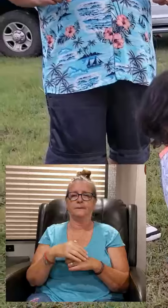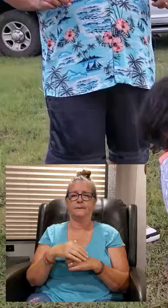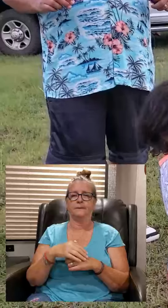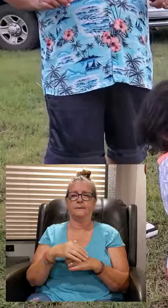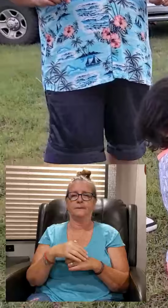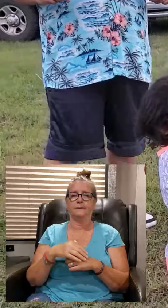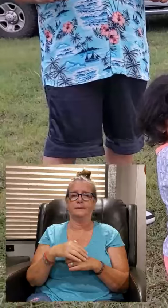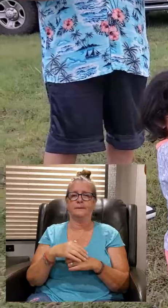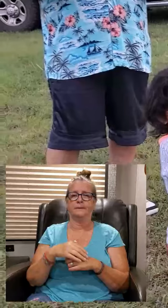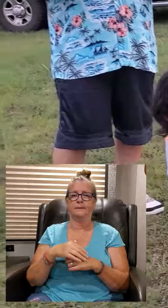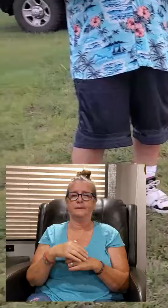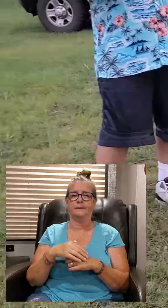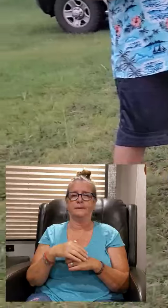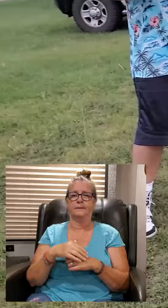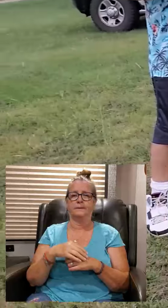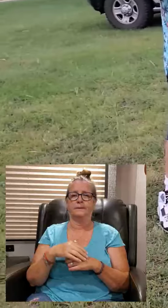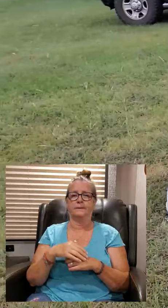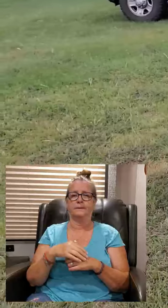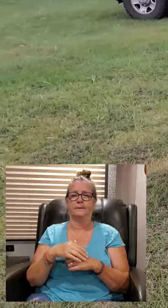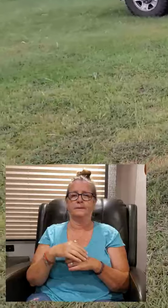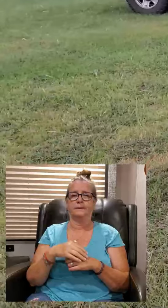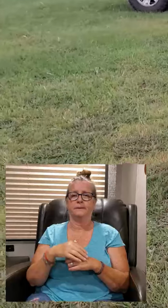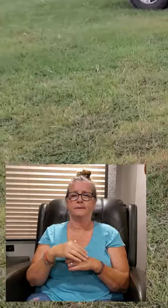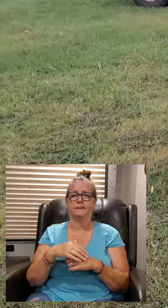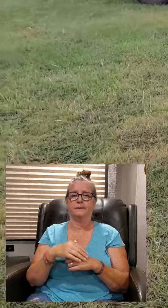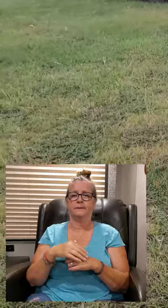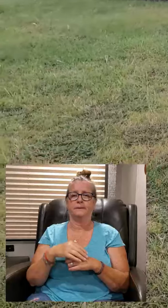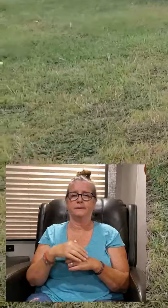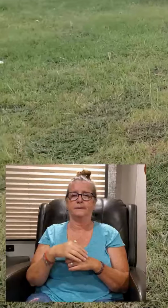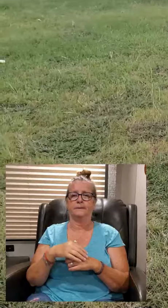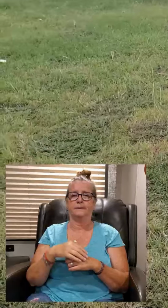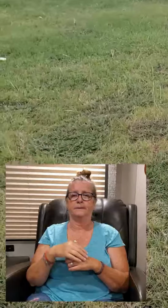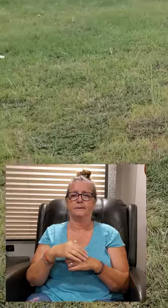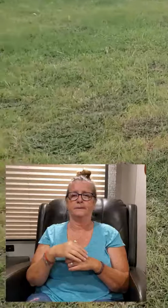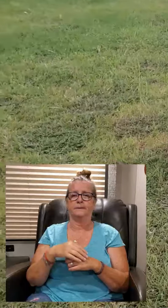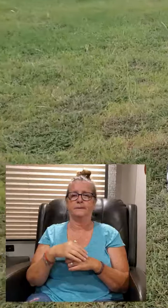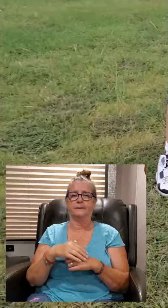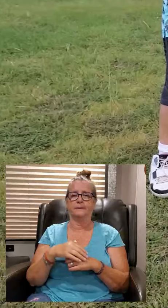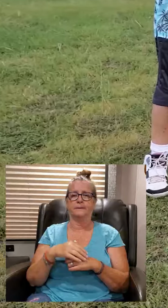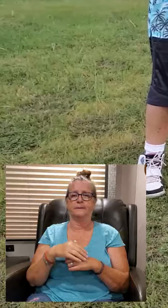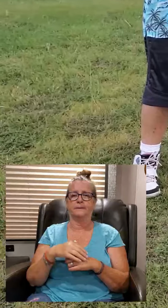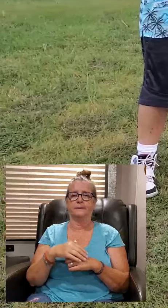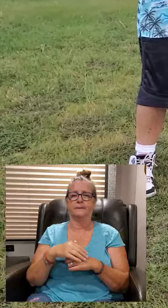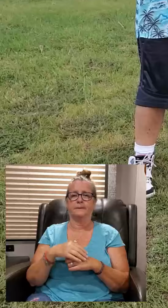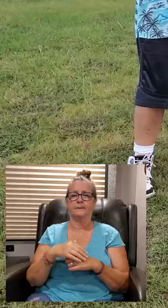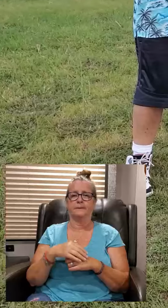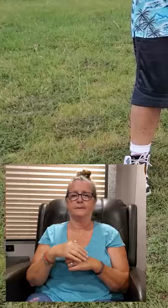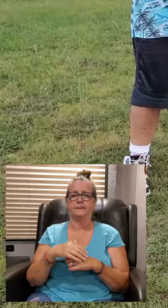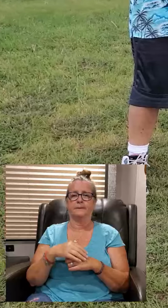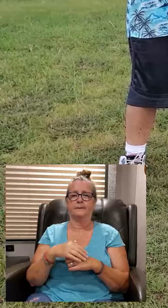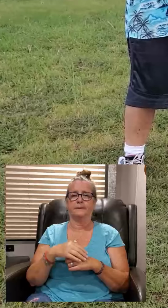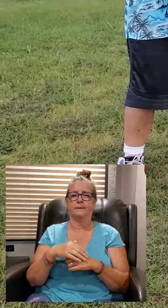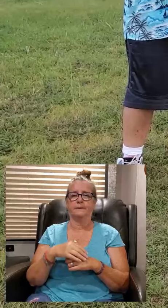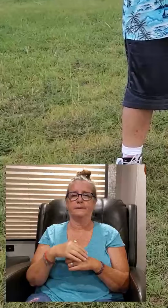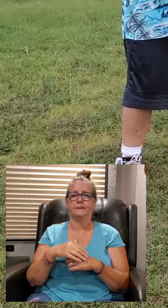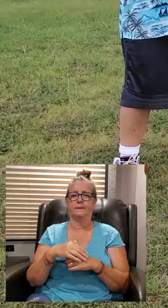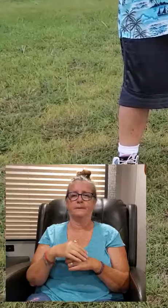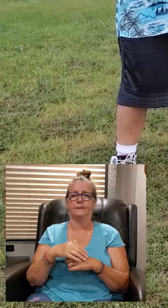are our bedroom, which I think was 89 degrees when I took the measurement the next